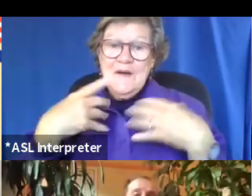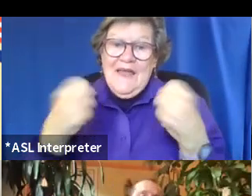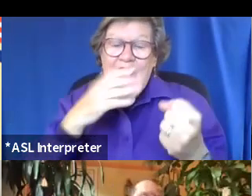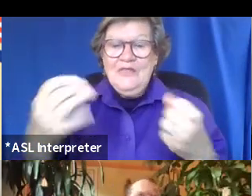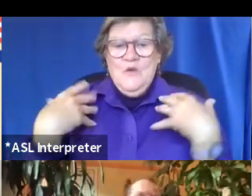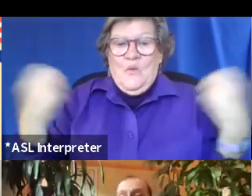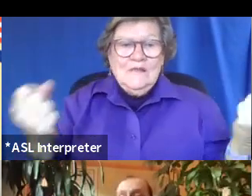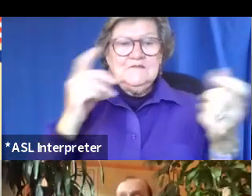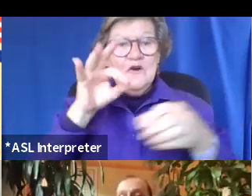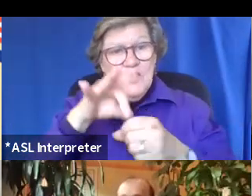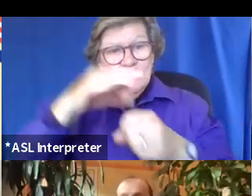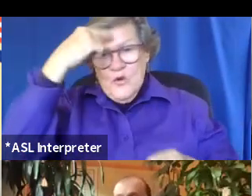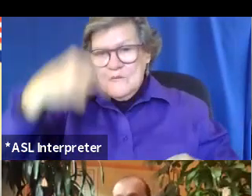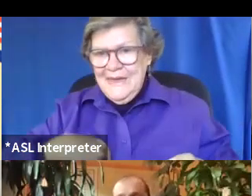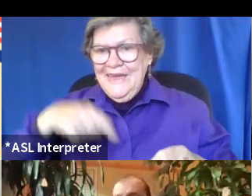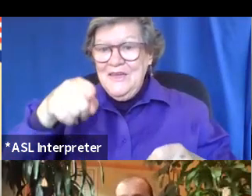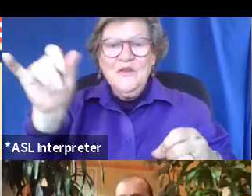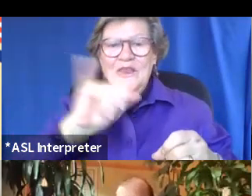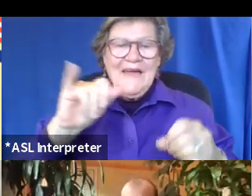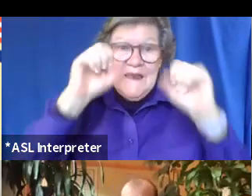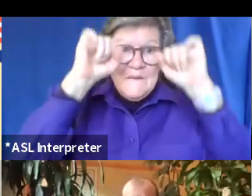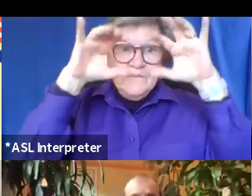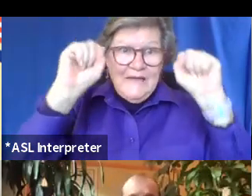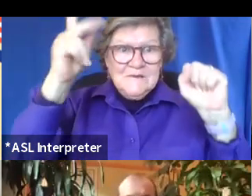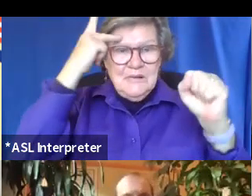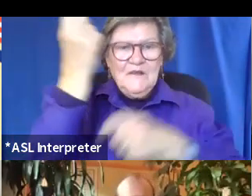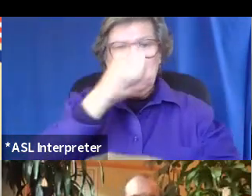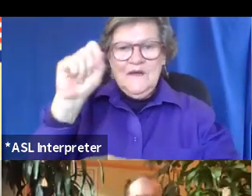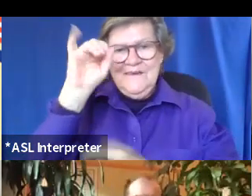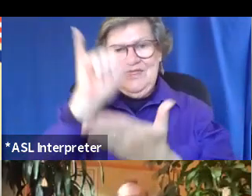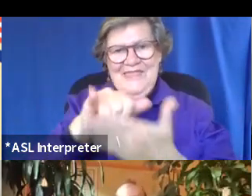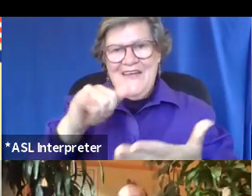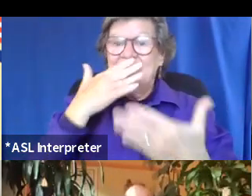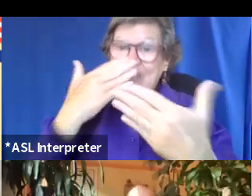for me, it would kind of be like an amazing political revolution if you're into that sort of thing.